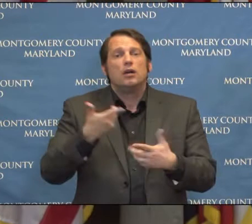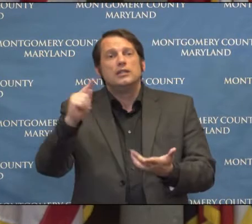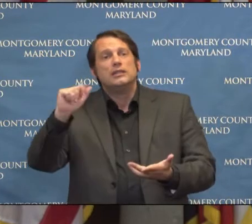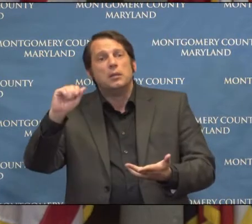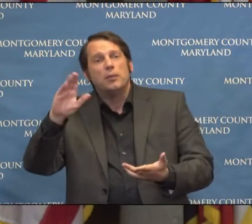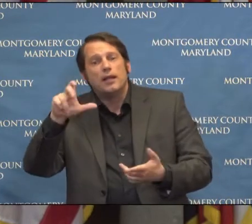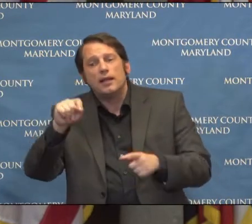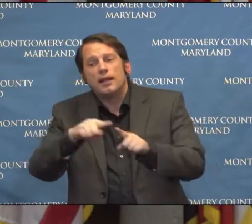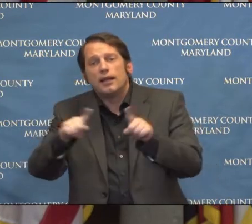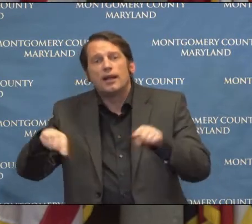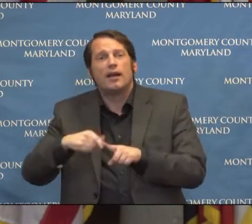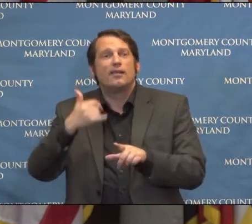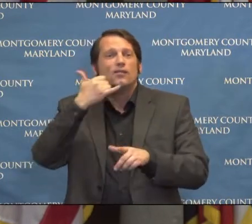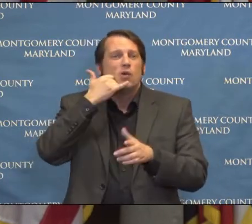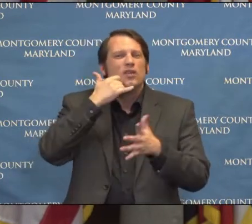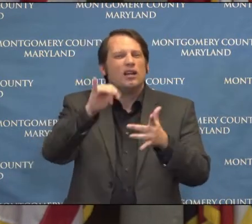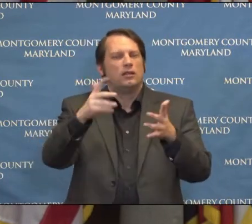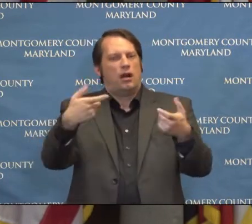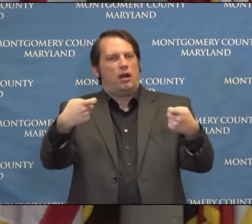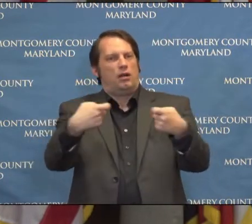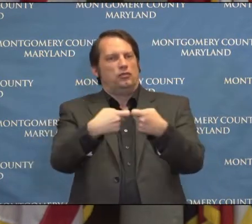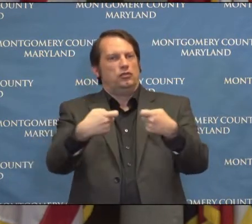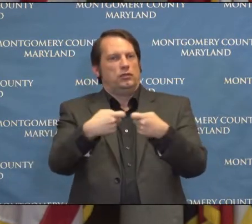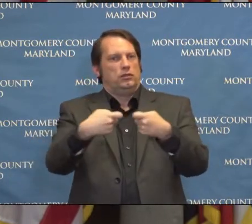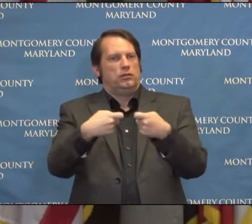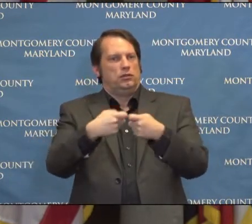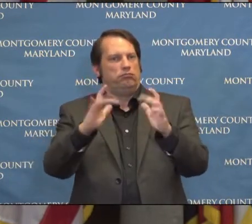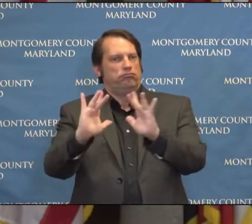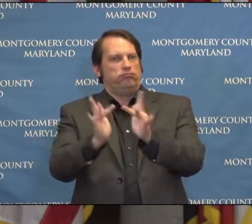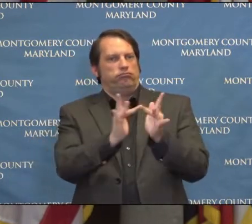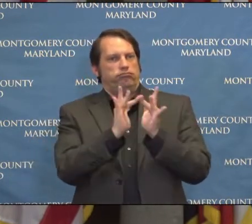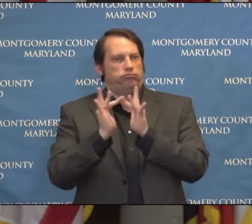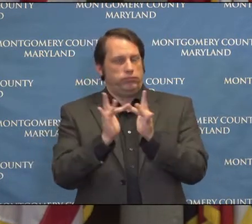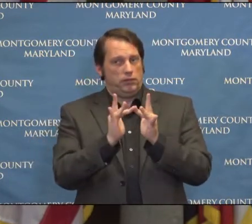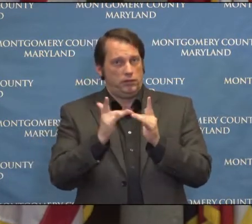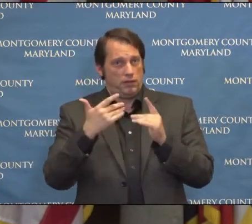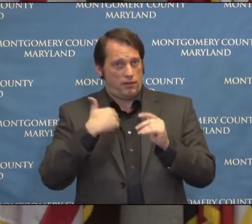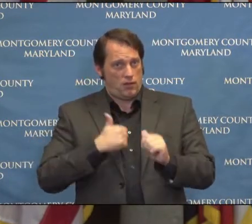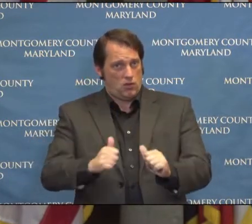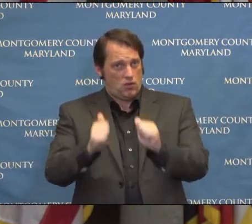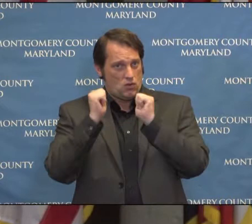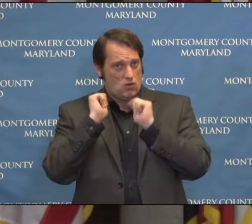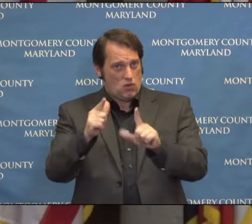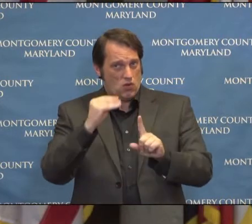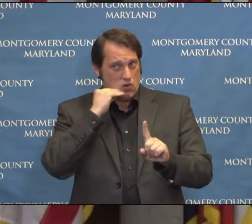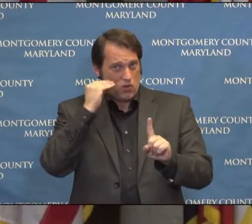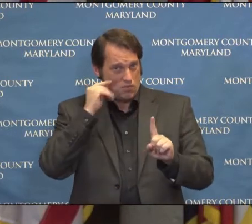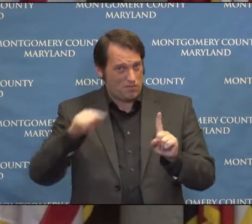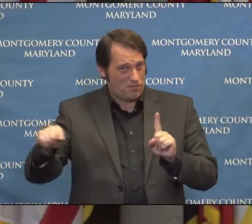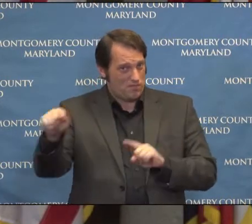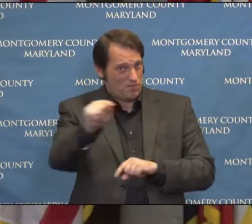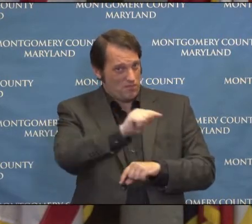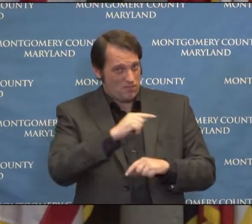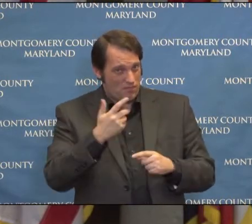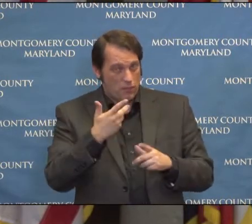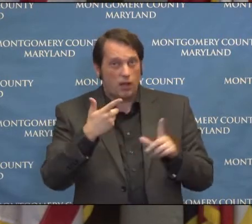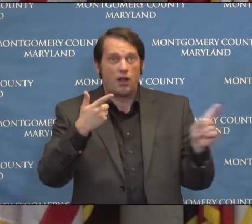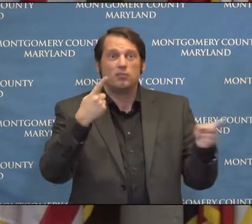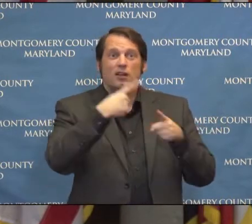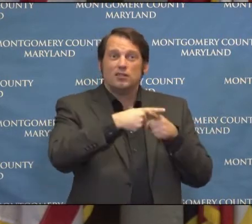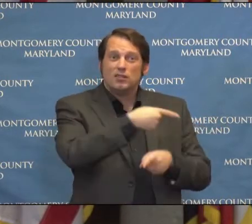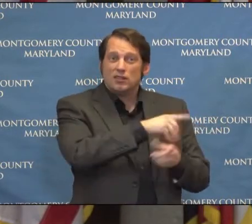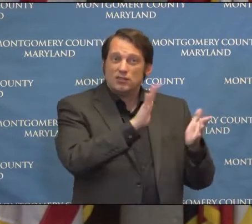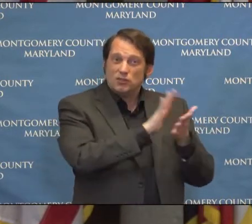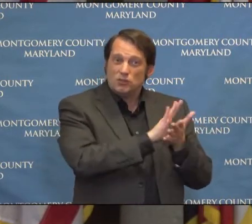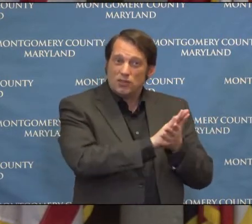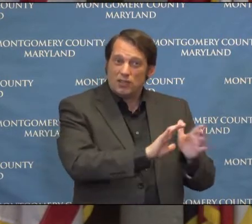and connectivity in every home, we have it in every classroom, but that we are able to treat that in the same way we used